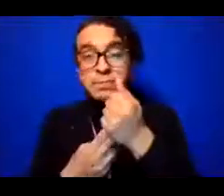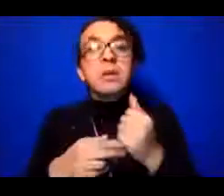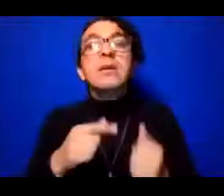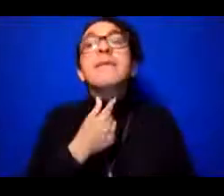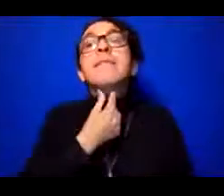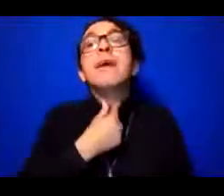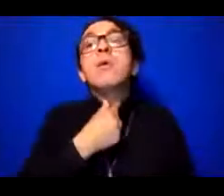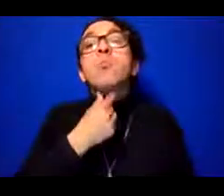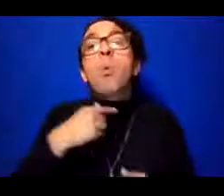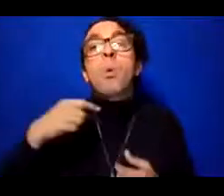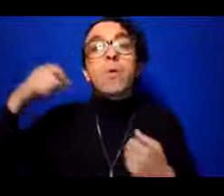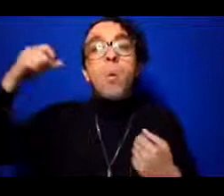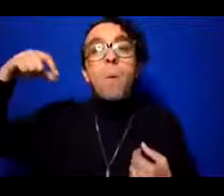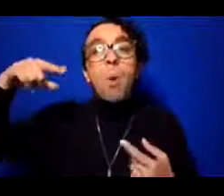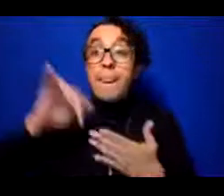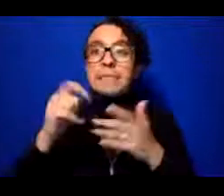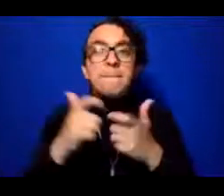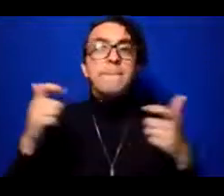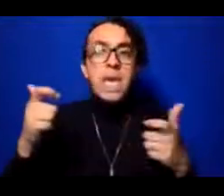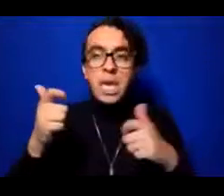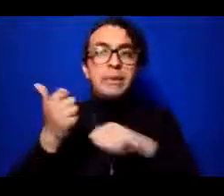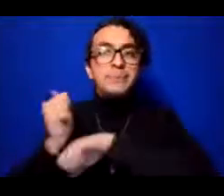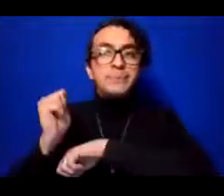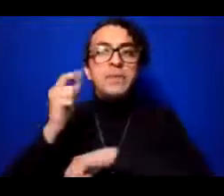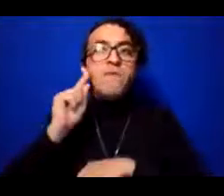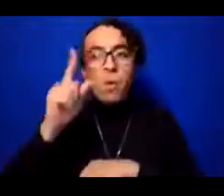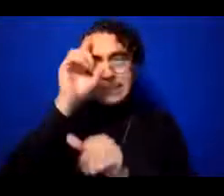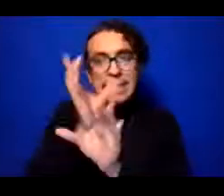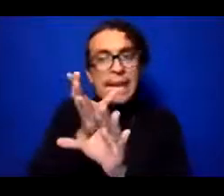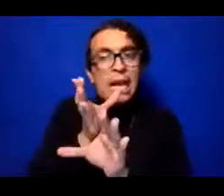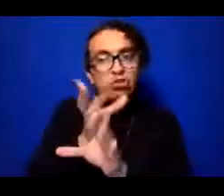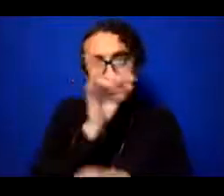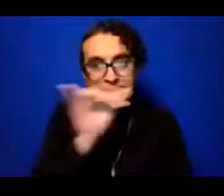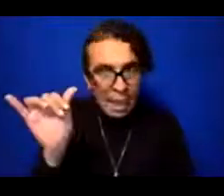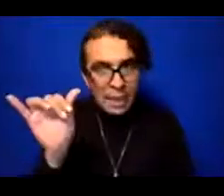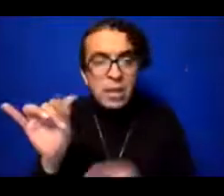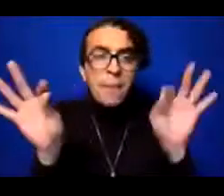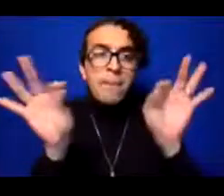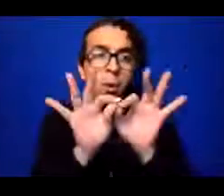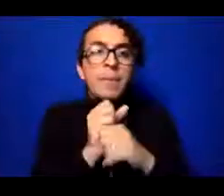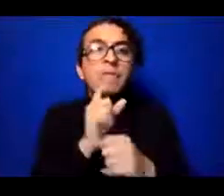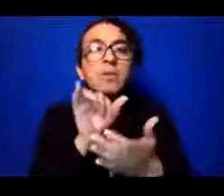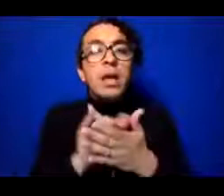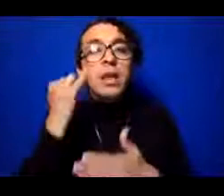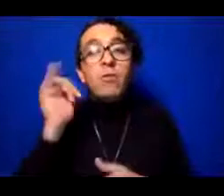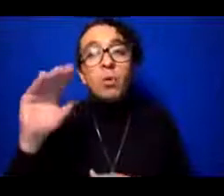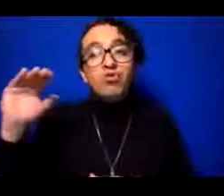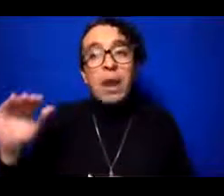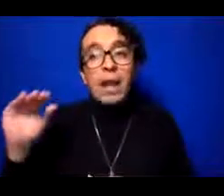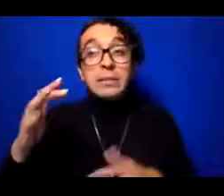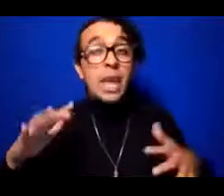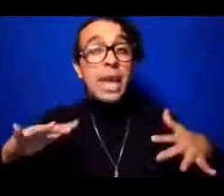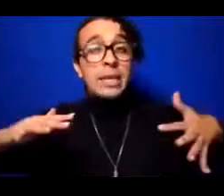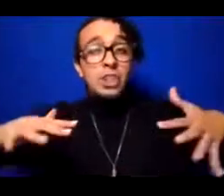is a big offender for mimicking psychiatric symptoms. And so it's always important to make sure if your child is more anxious